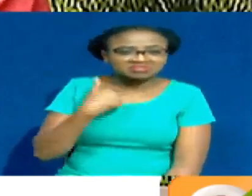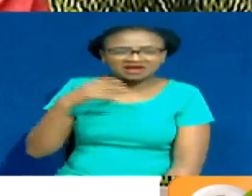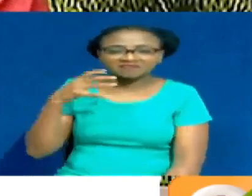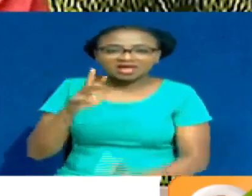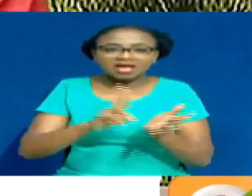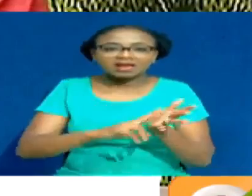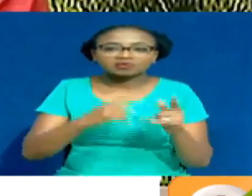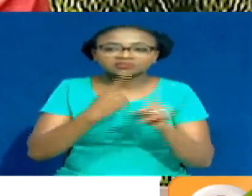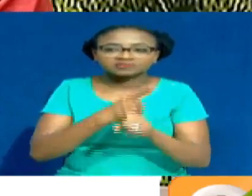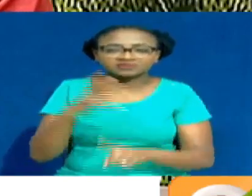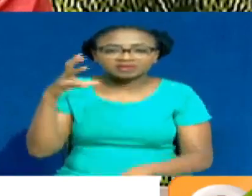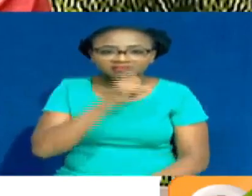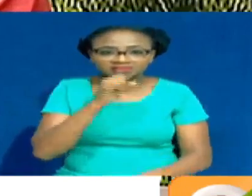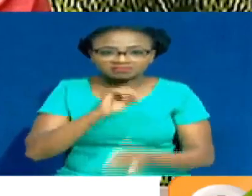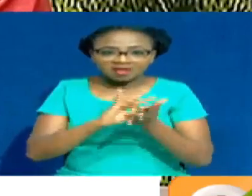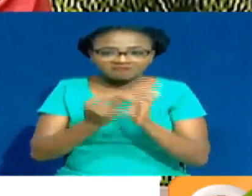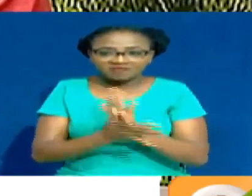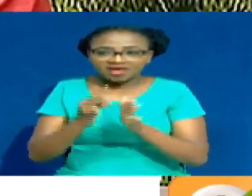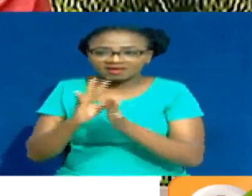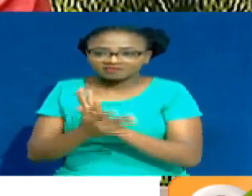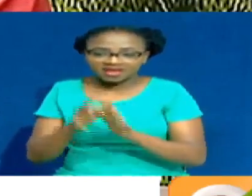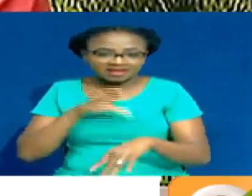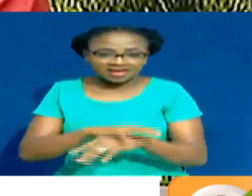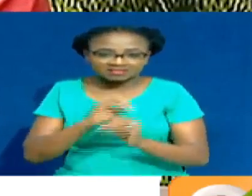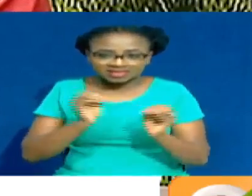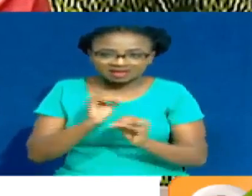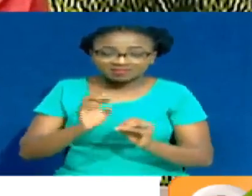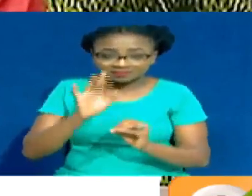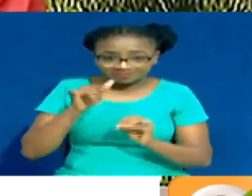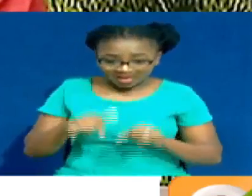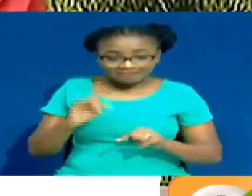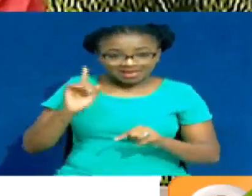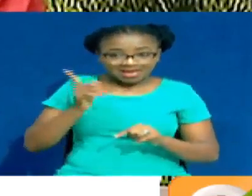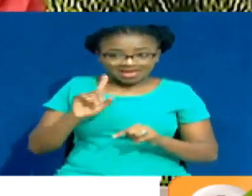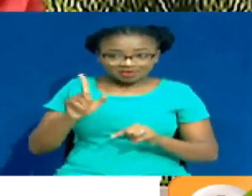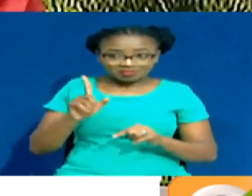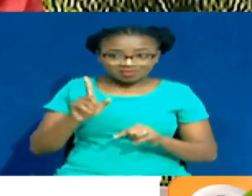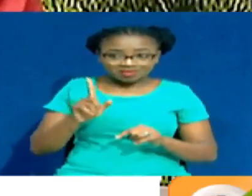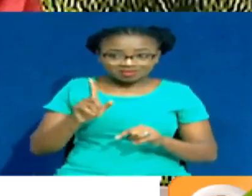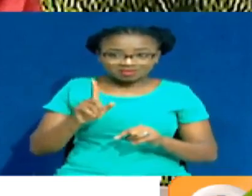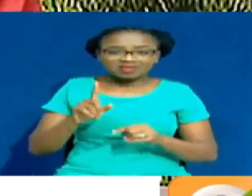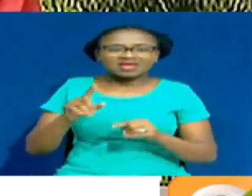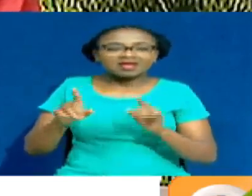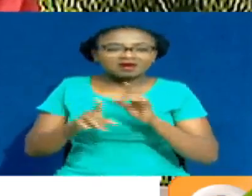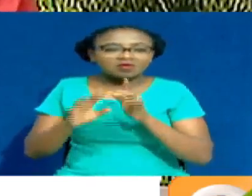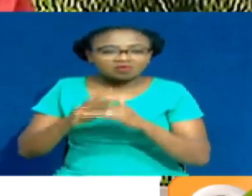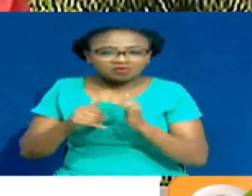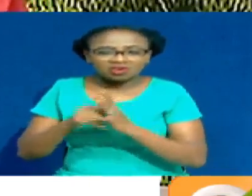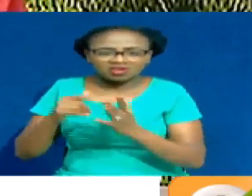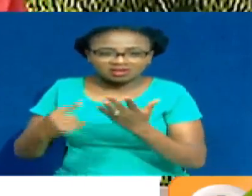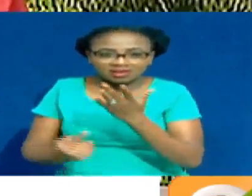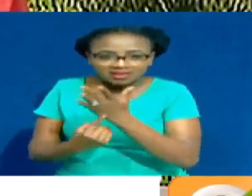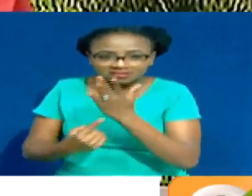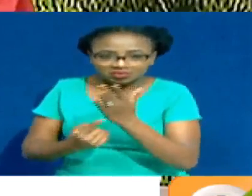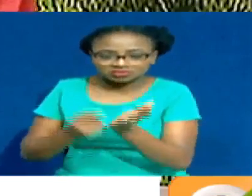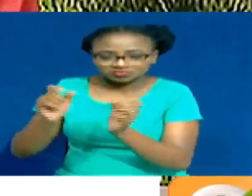records. That files cannot be found, and I'm telling them, for Nairobi registry, we have digitized those records. Even if that physical file